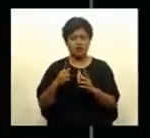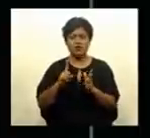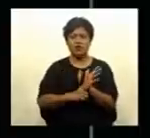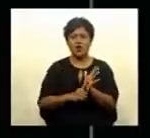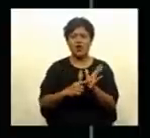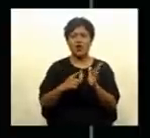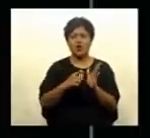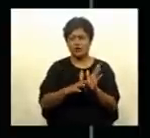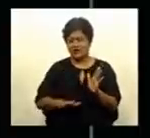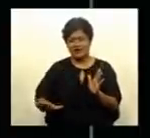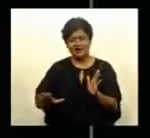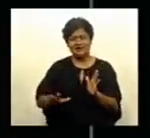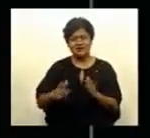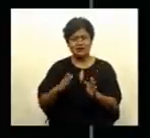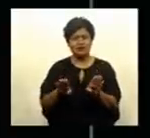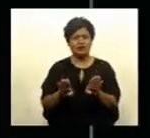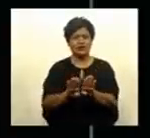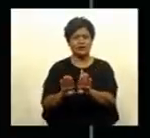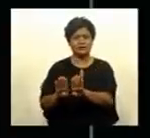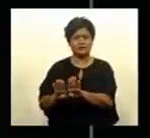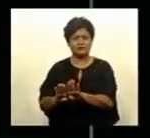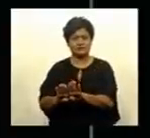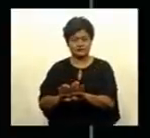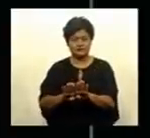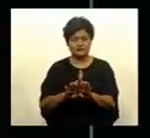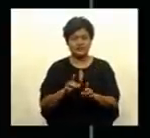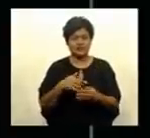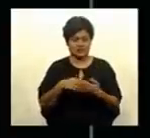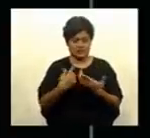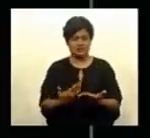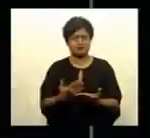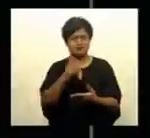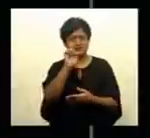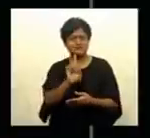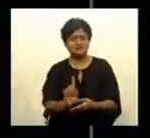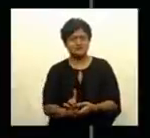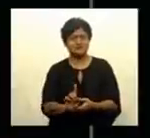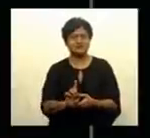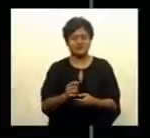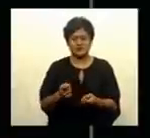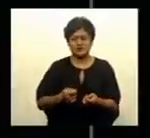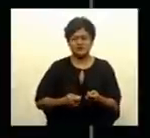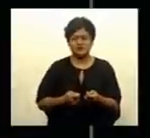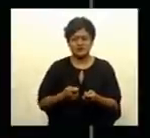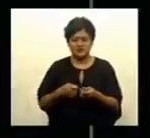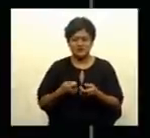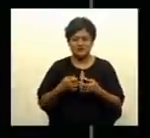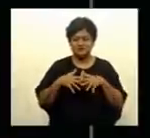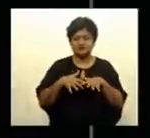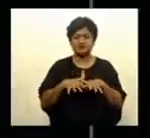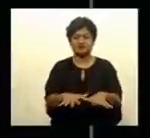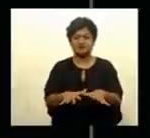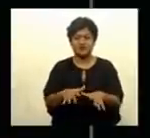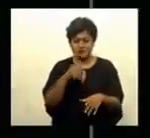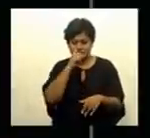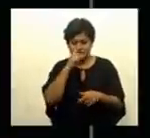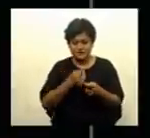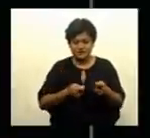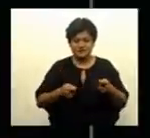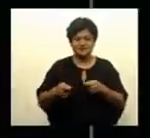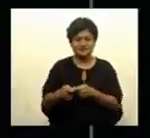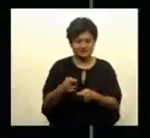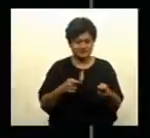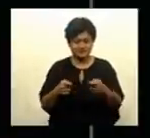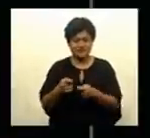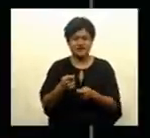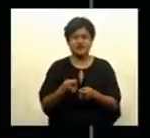flooded both ends of the checkpoint throughout the entire day today to exchange items with their loved ones and vendors trading their produce. It